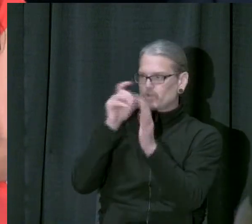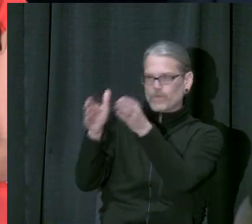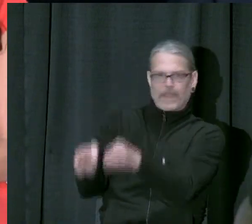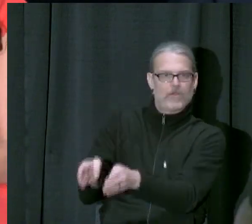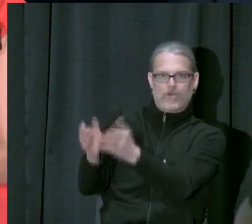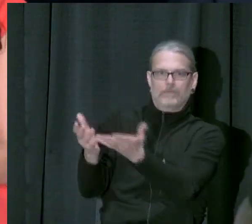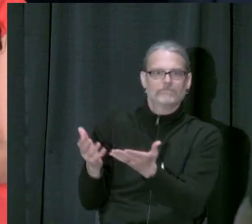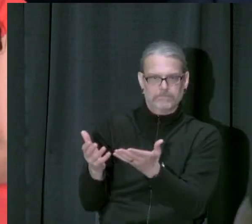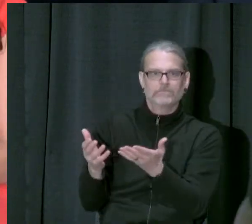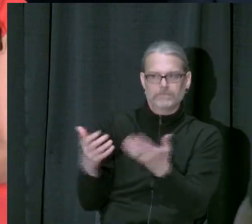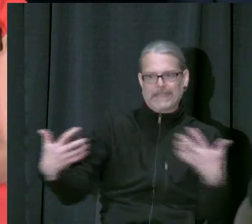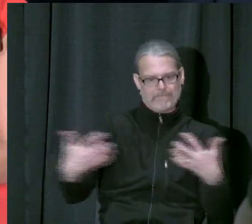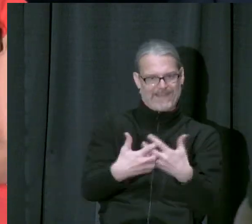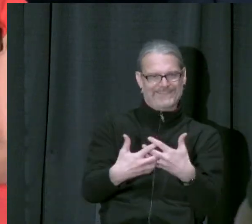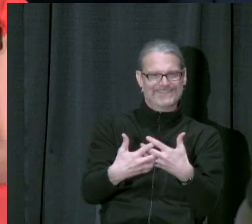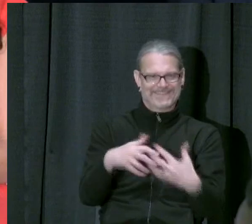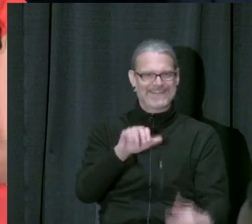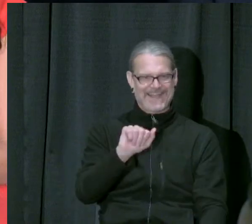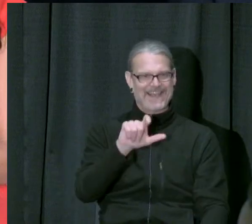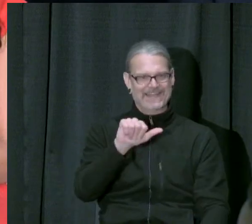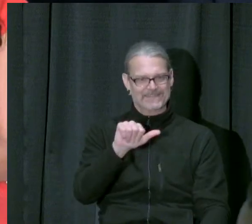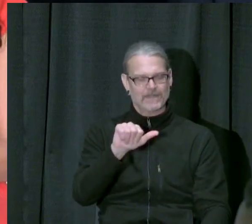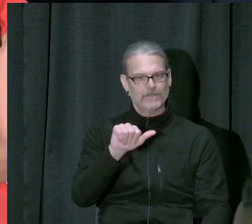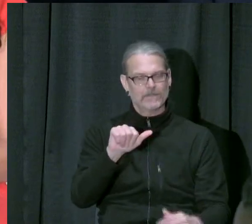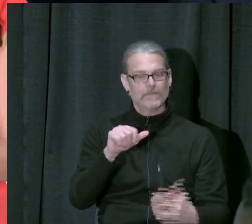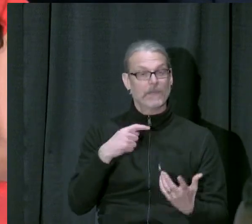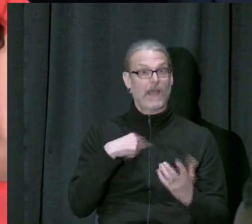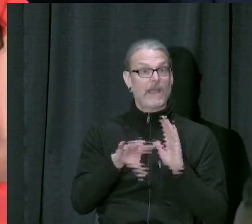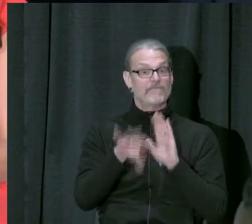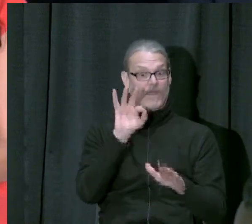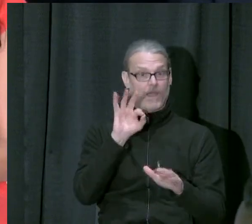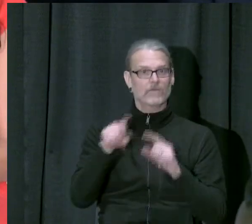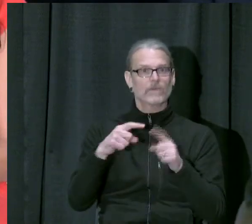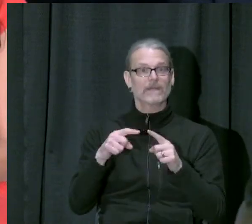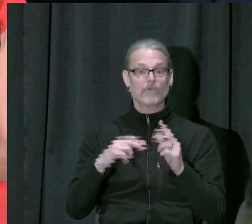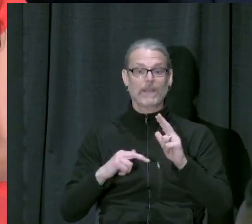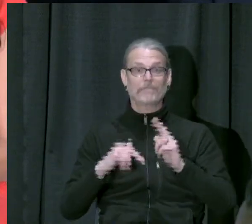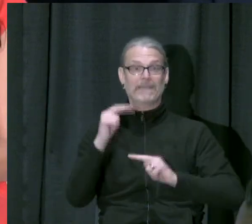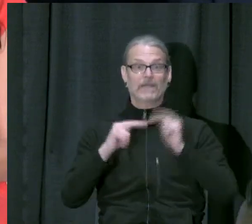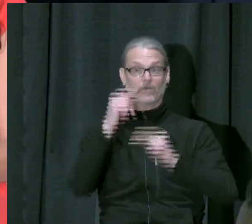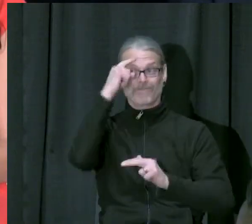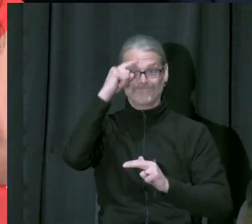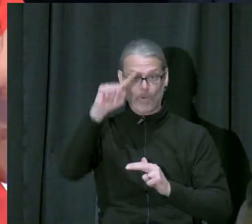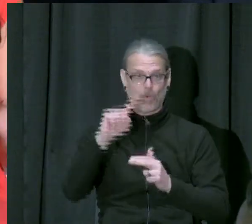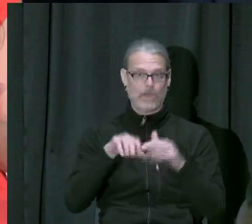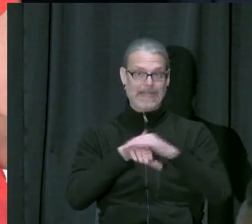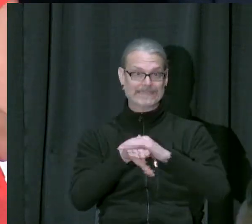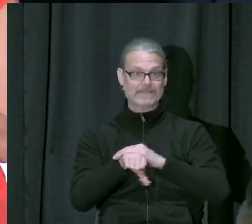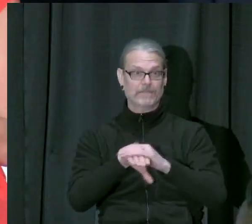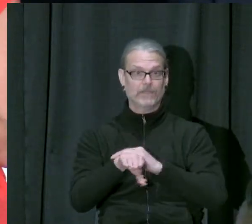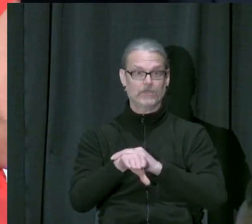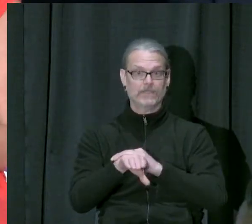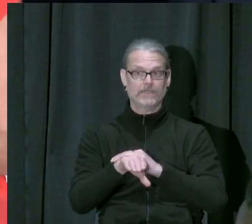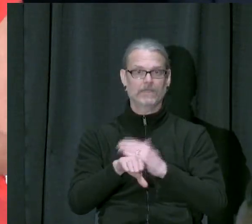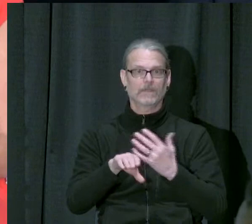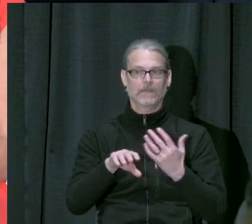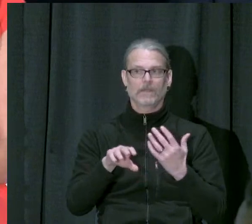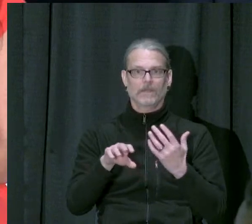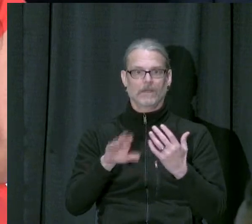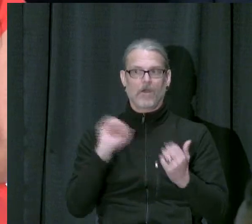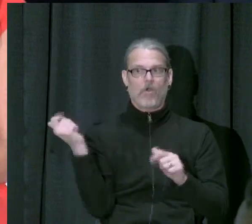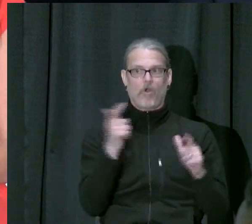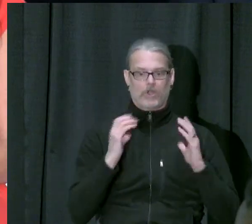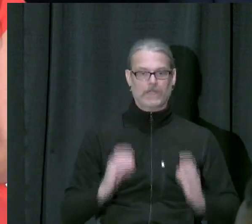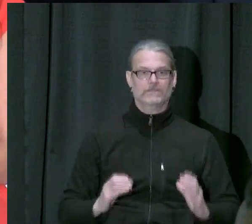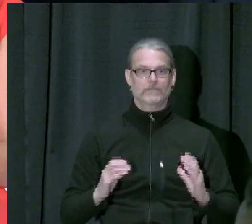encompass. But really what I've found is that when we build for accessibility, it really raises the bar for all customers. And